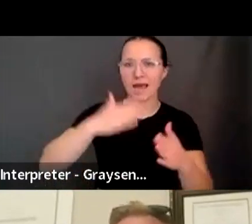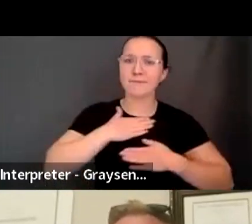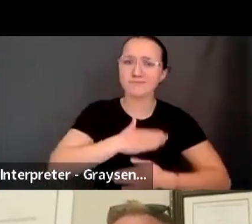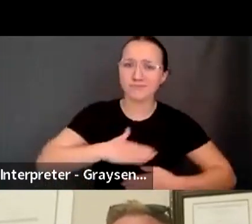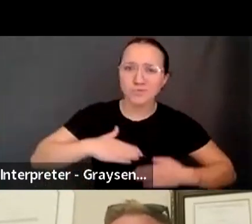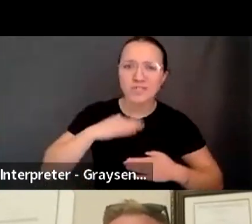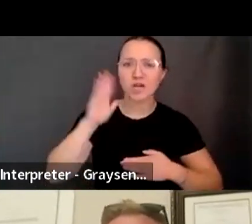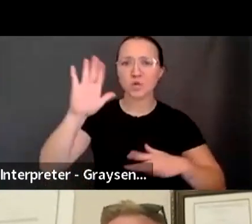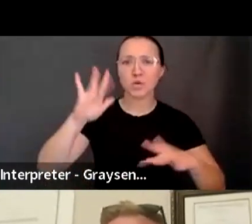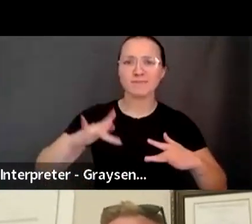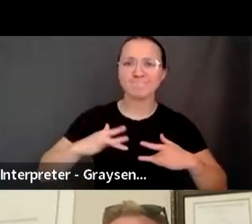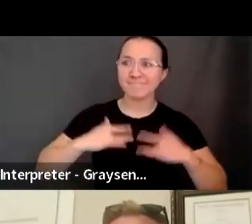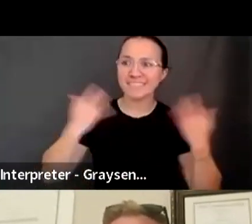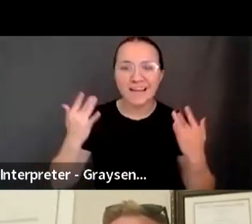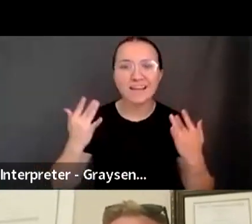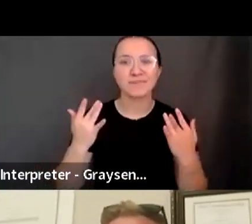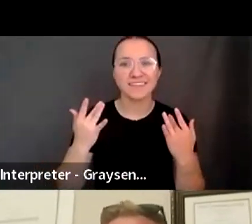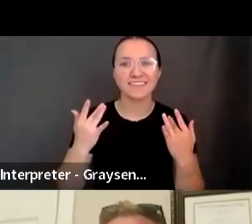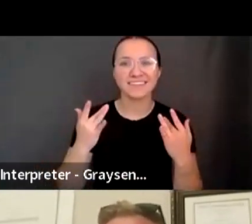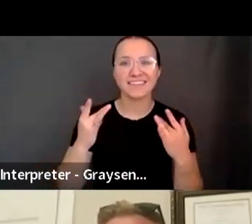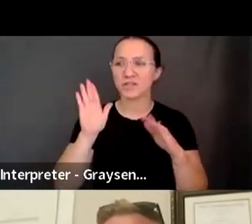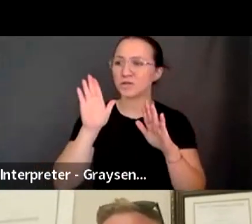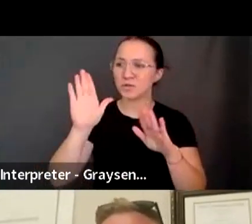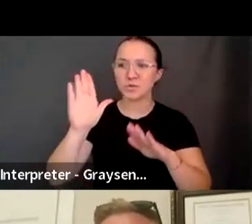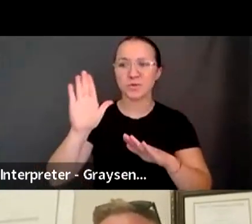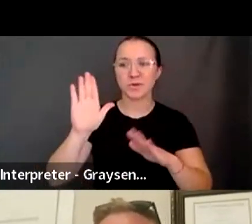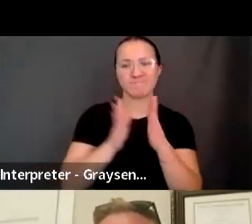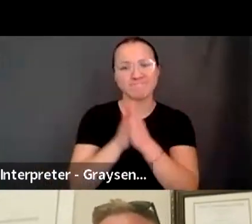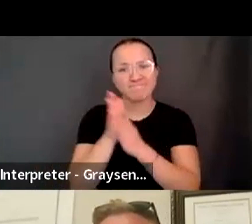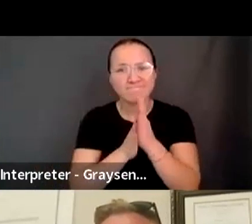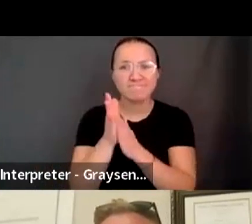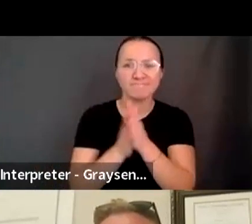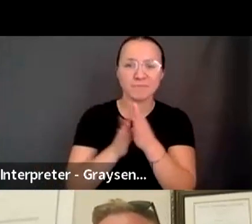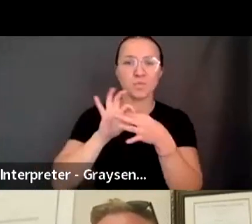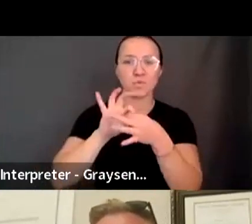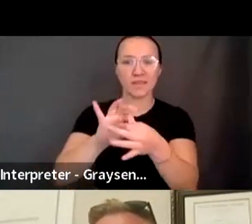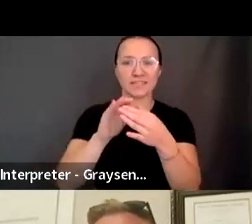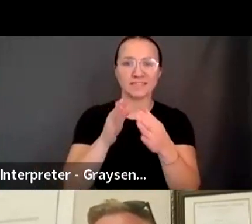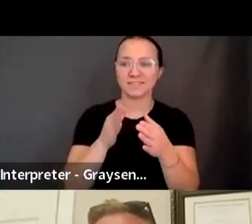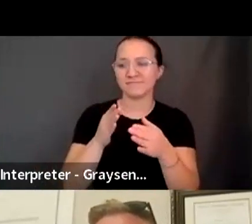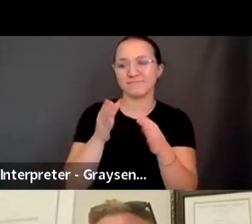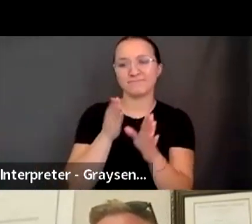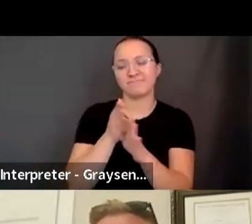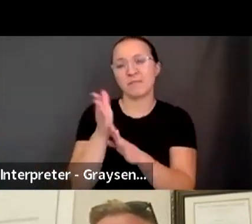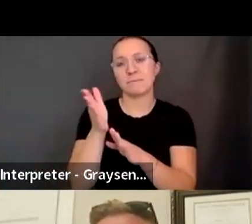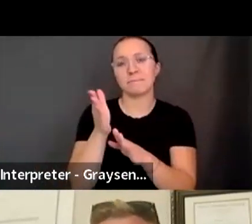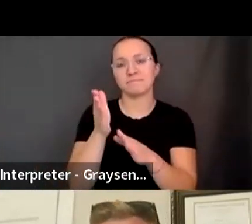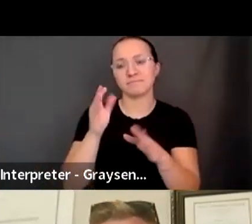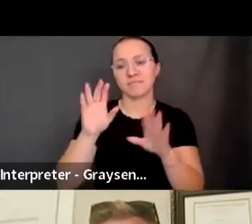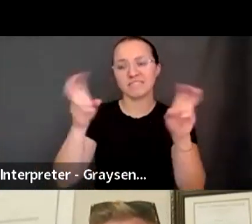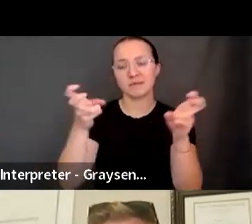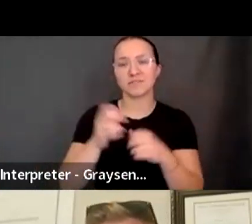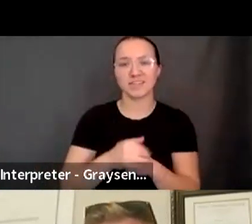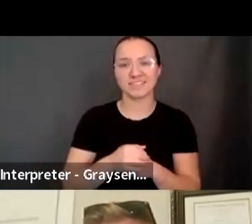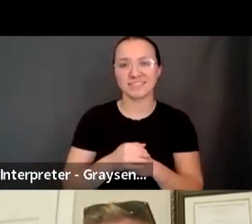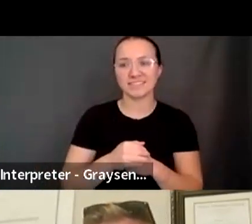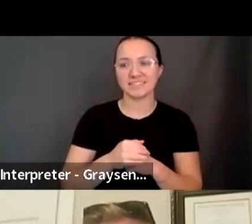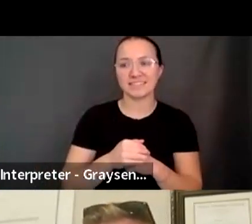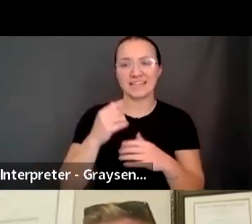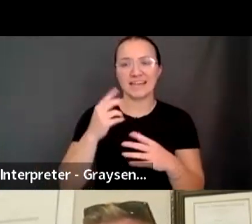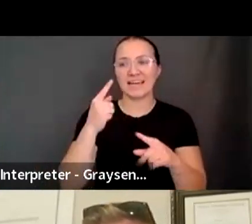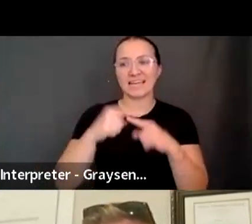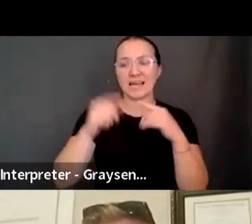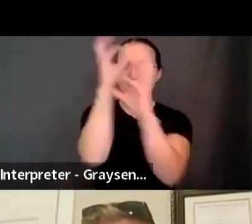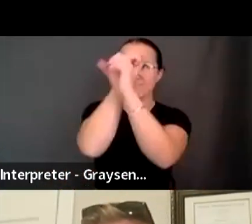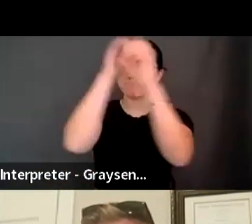excitement and fervor towards this subject. I mean, it really shines through. I can imagine being in your class would be very